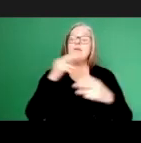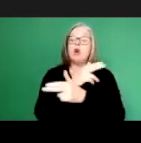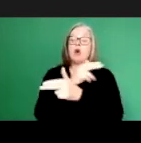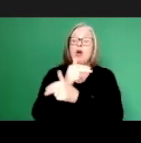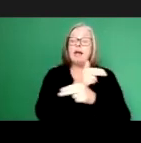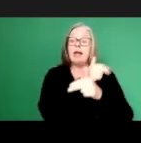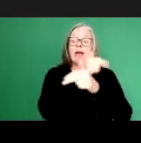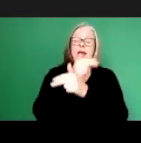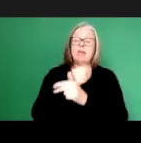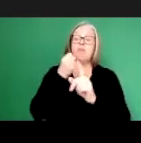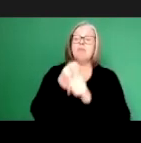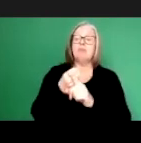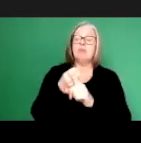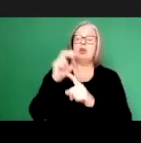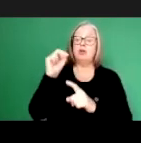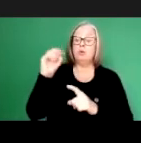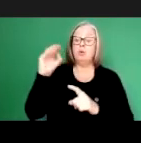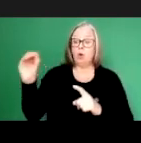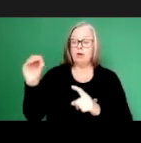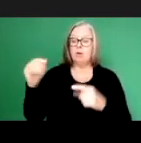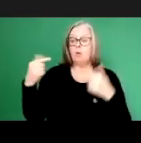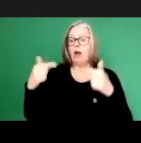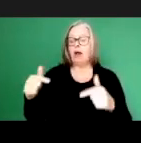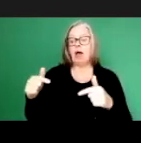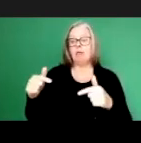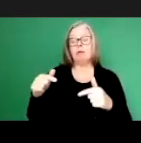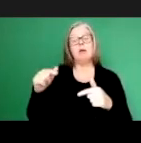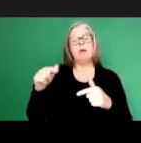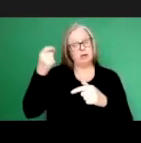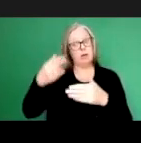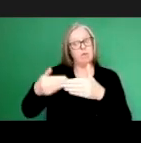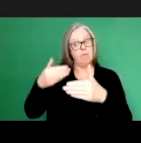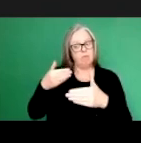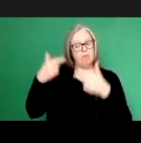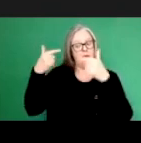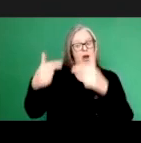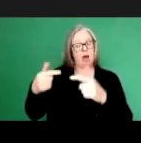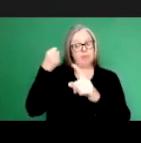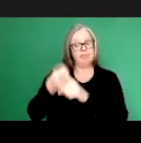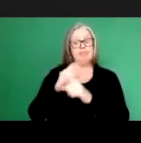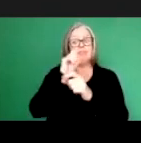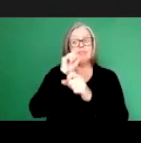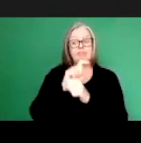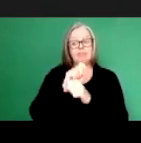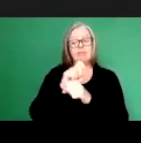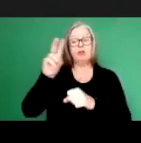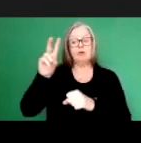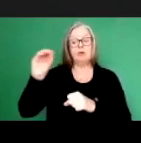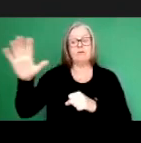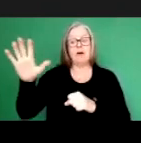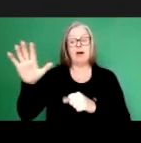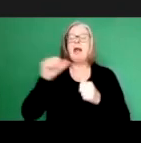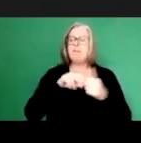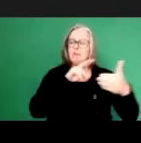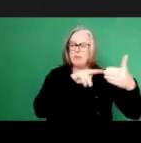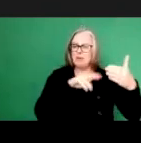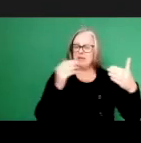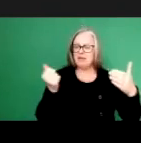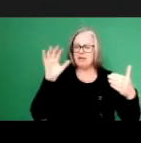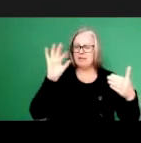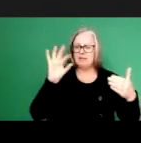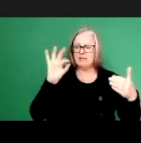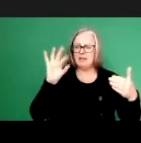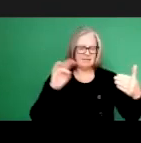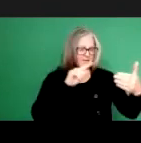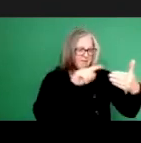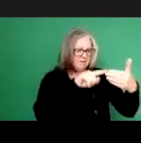and again, this is 97. Hurricane Katrina happened in 2005. Um, and I remember reading it in 1997 saying, oh, this,